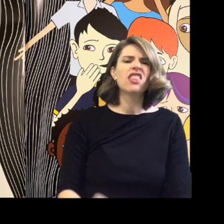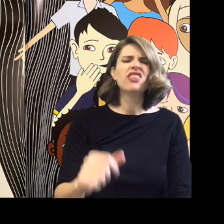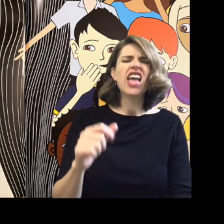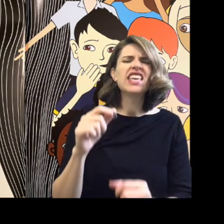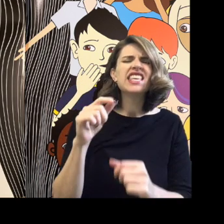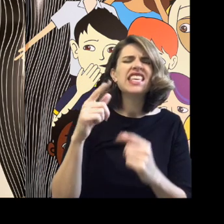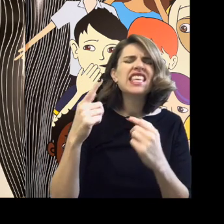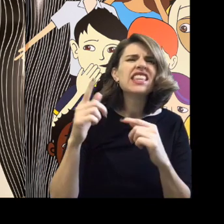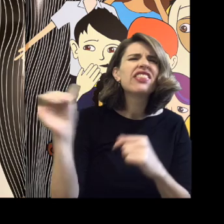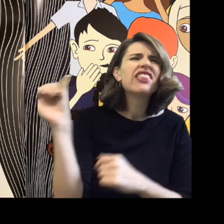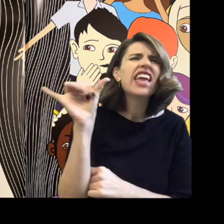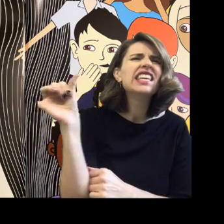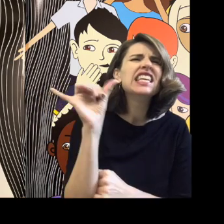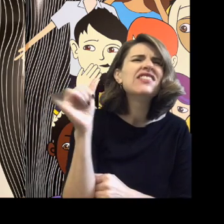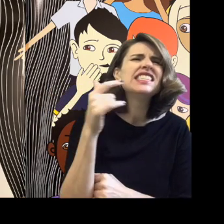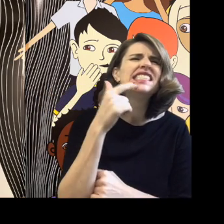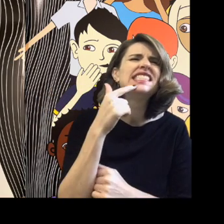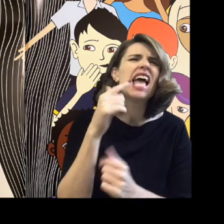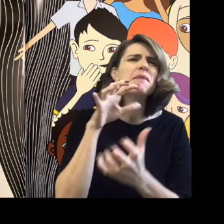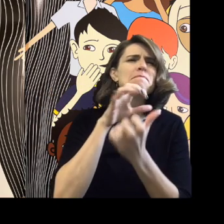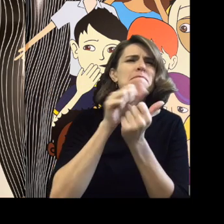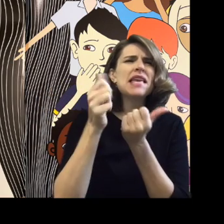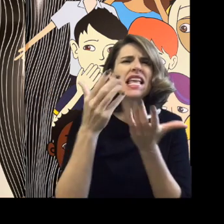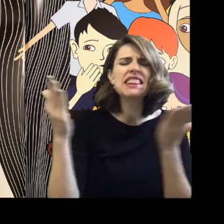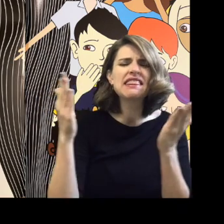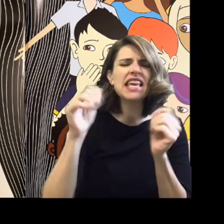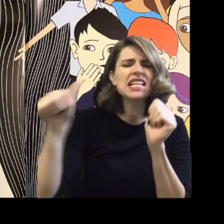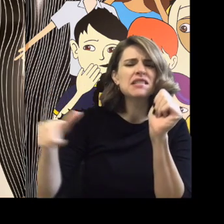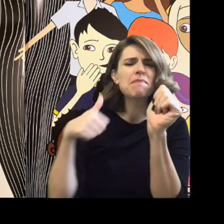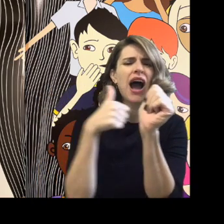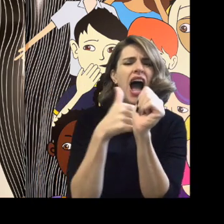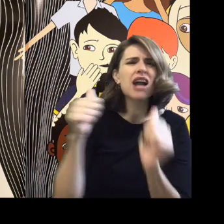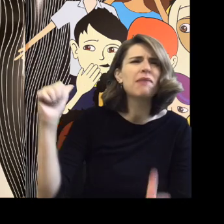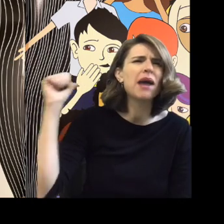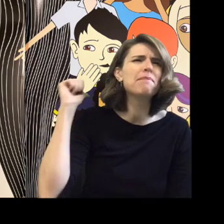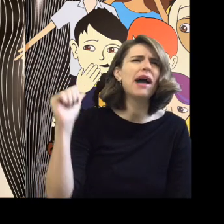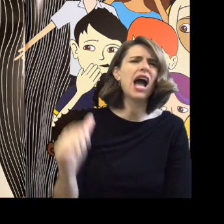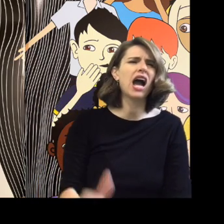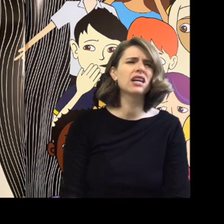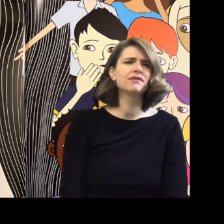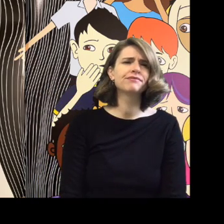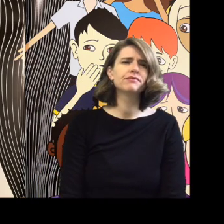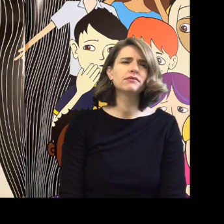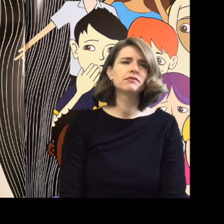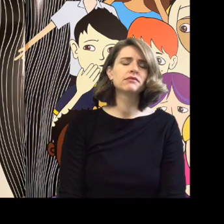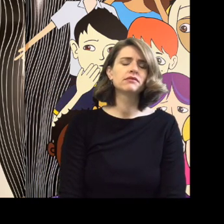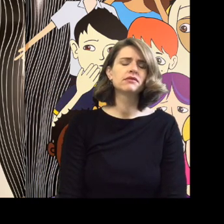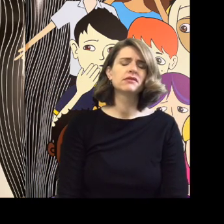laugh. They even say mean things behind my back,